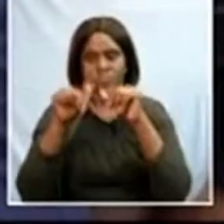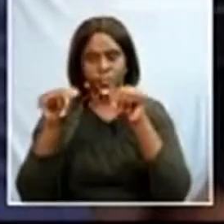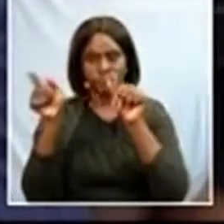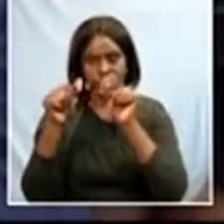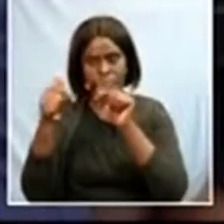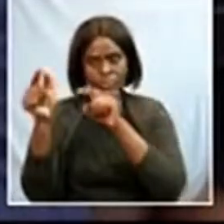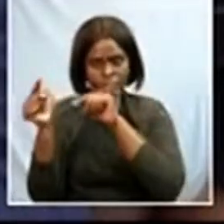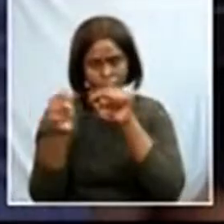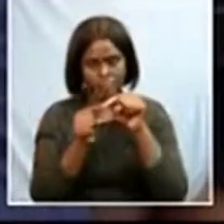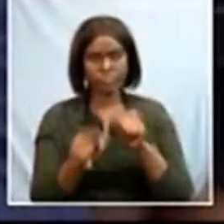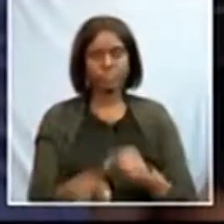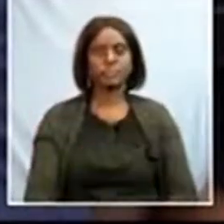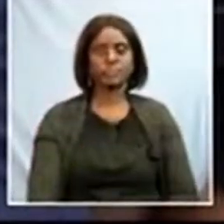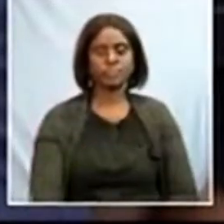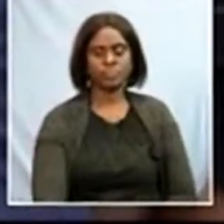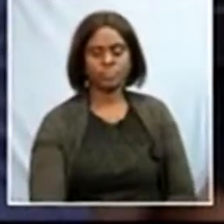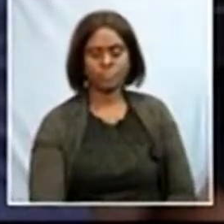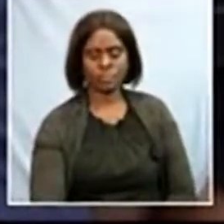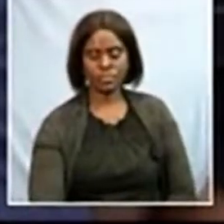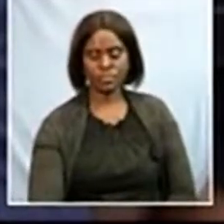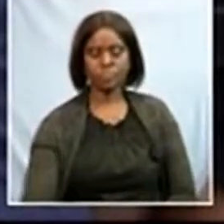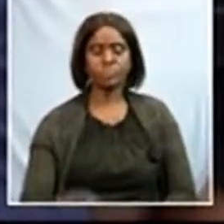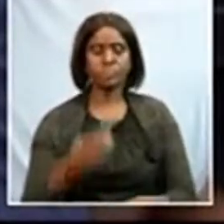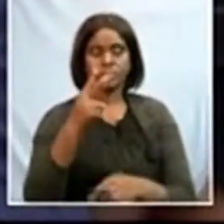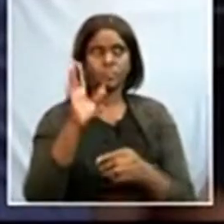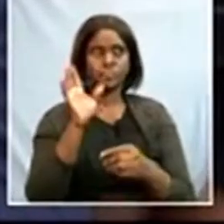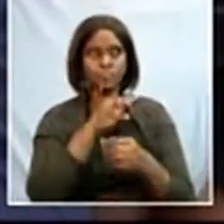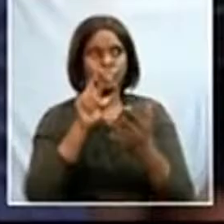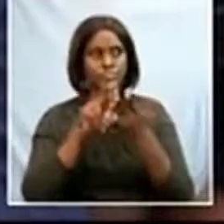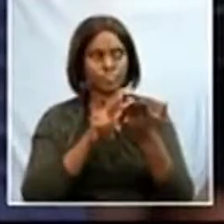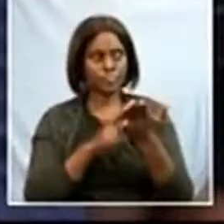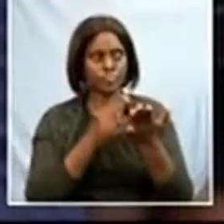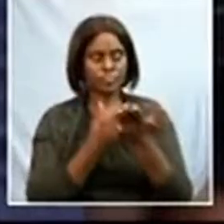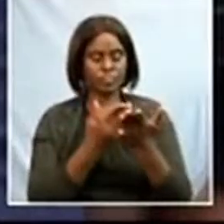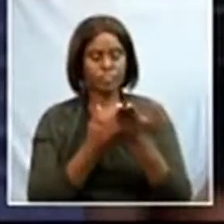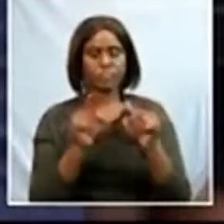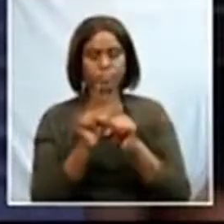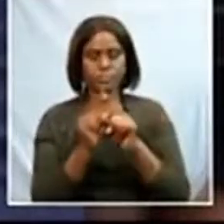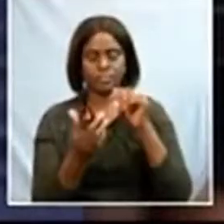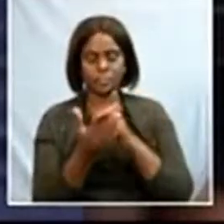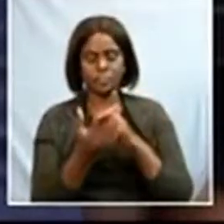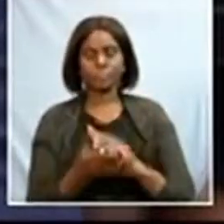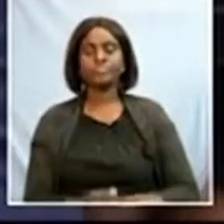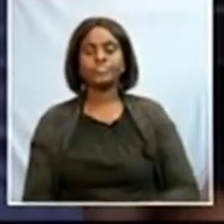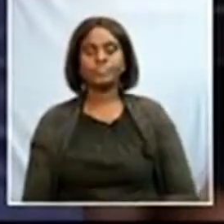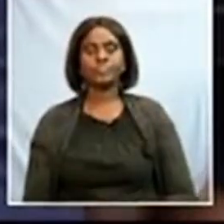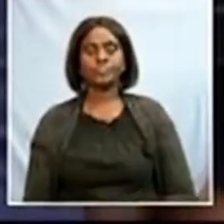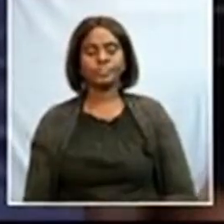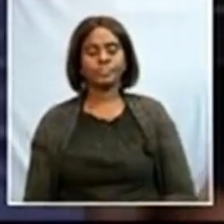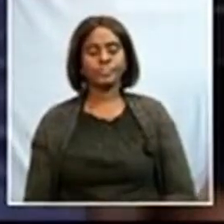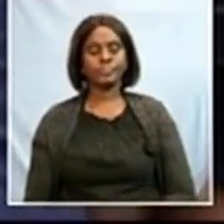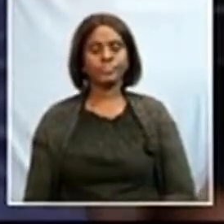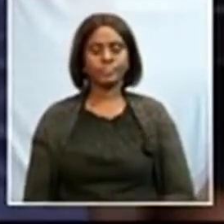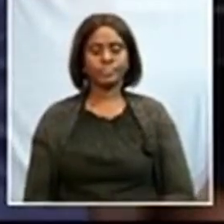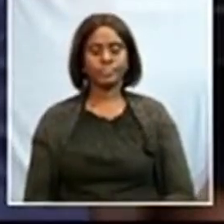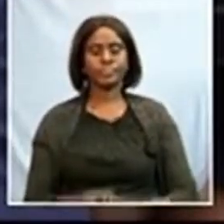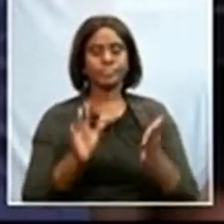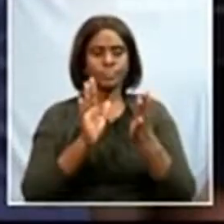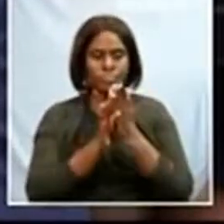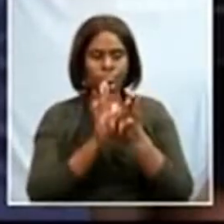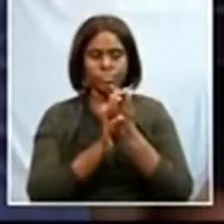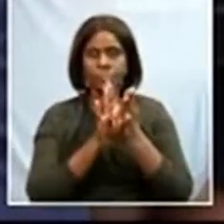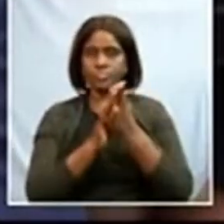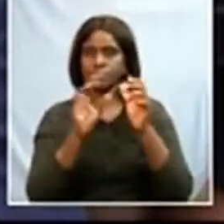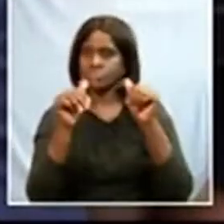they came. They saw the due diligence report, and the school was